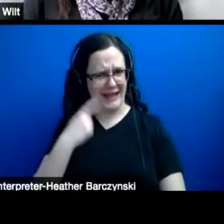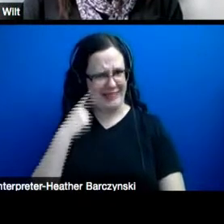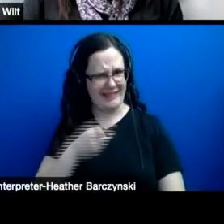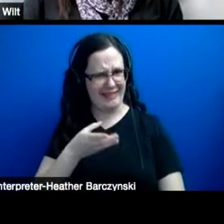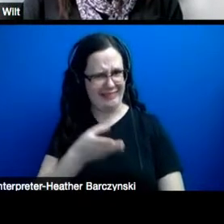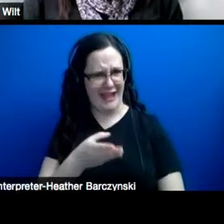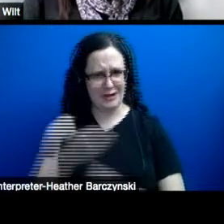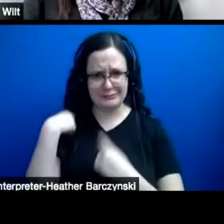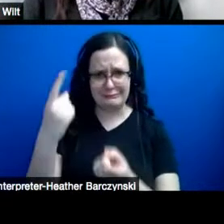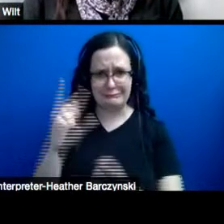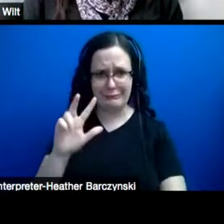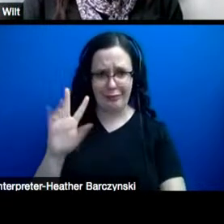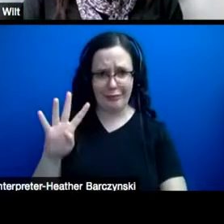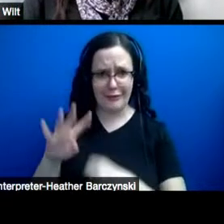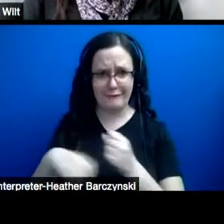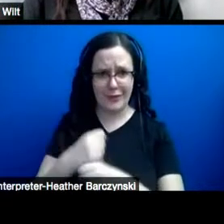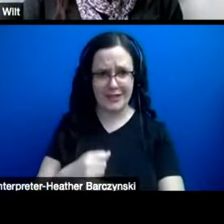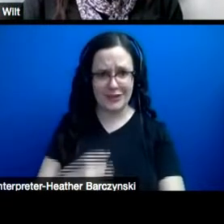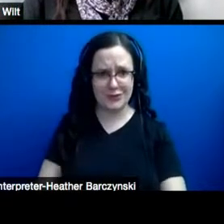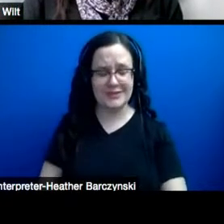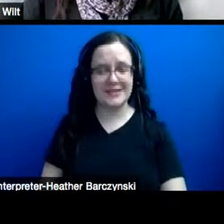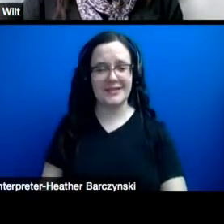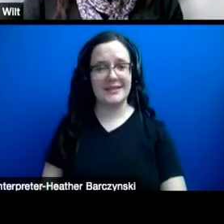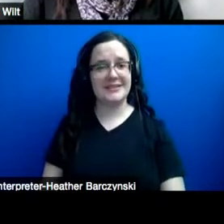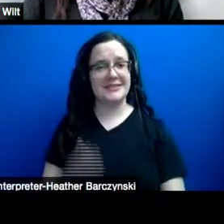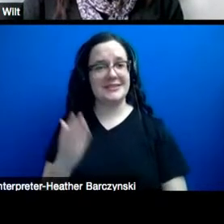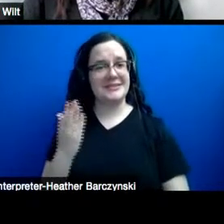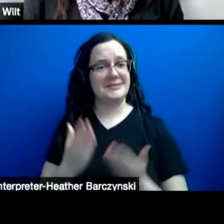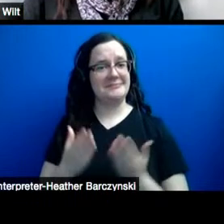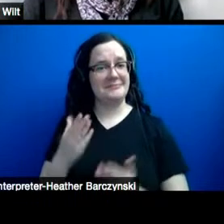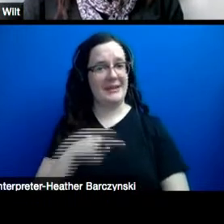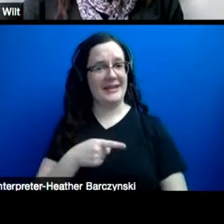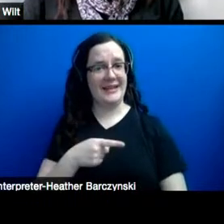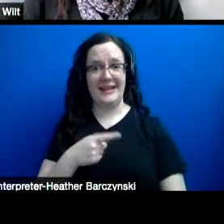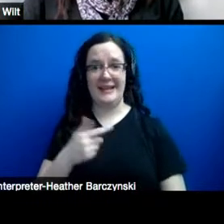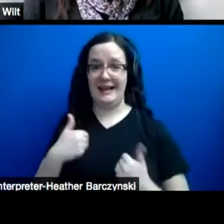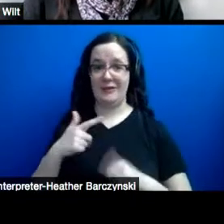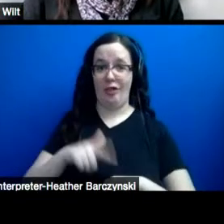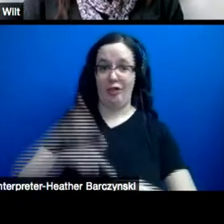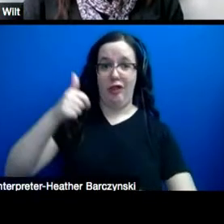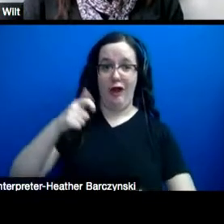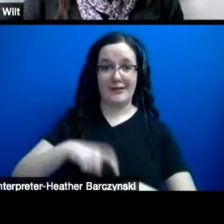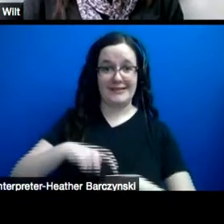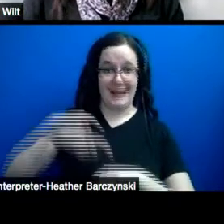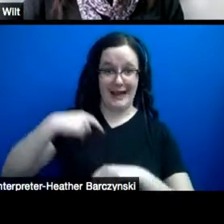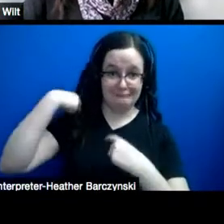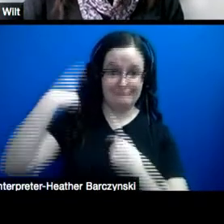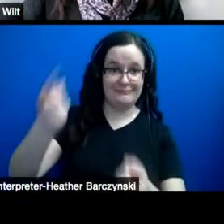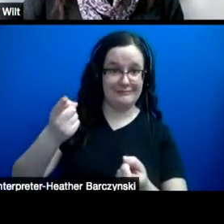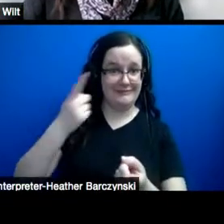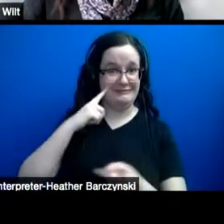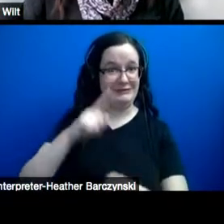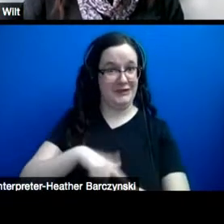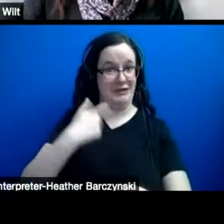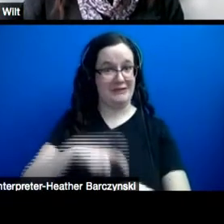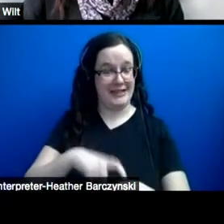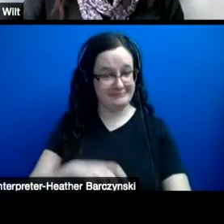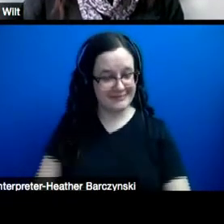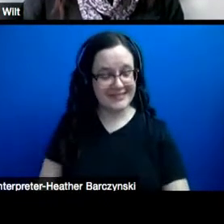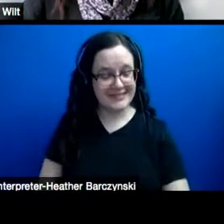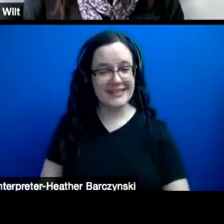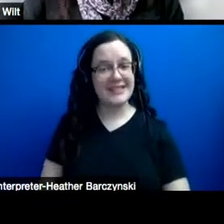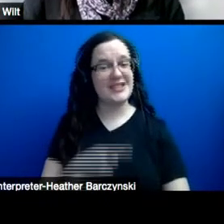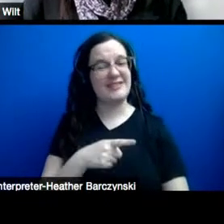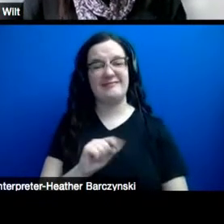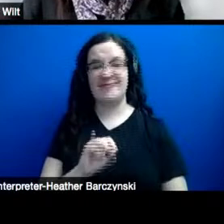34 years. Probably one of the has the most longevity of anybody there for a long period of time. So Tim's done